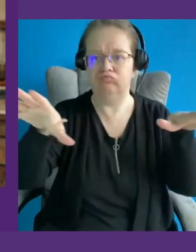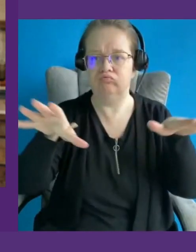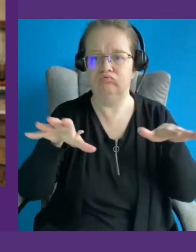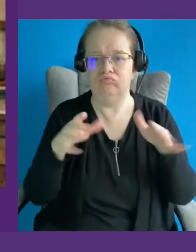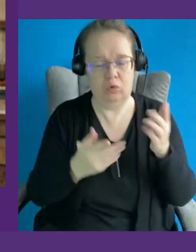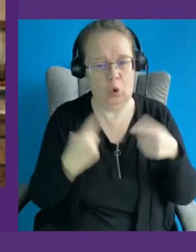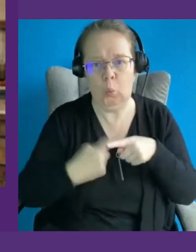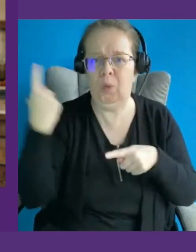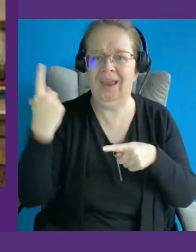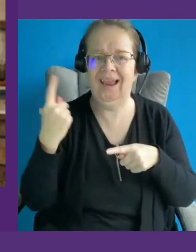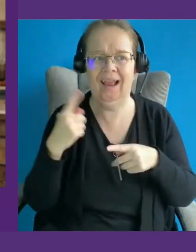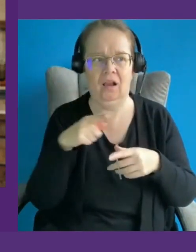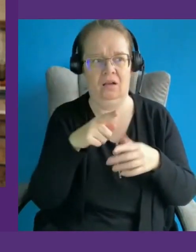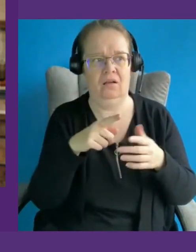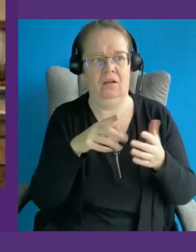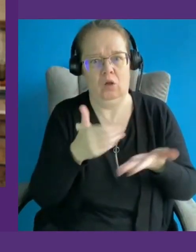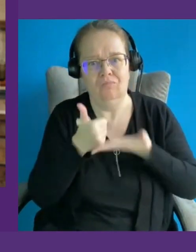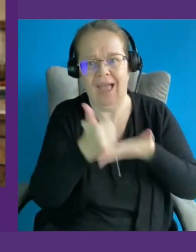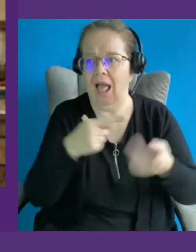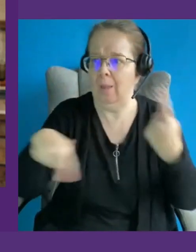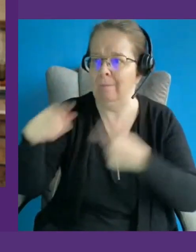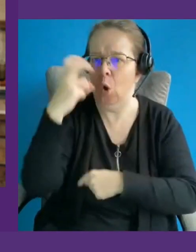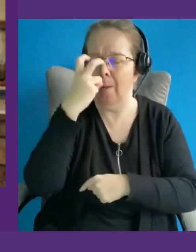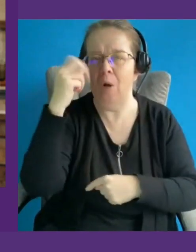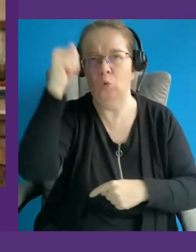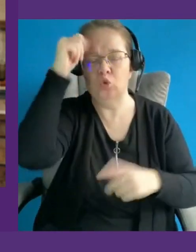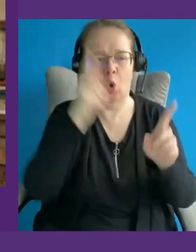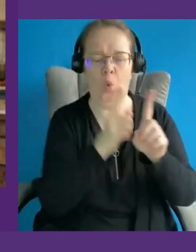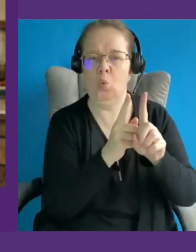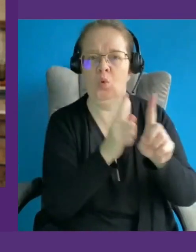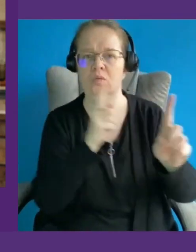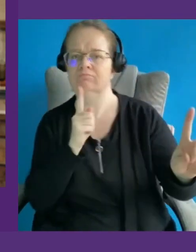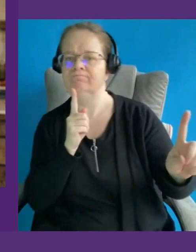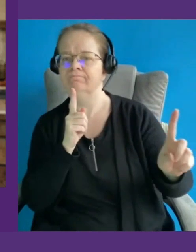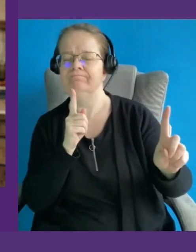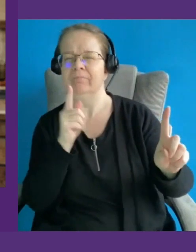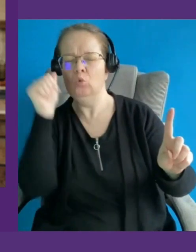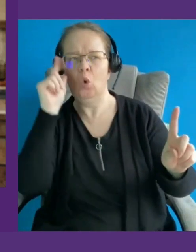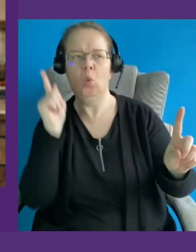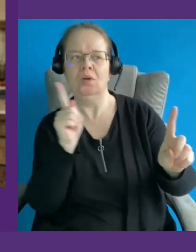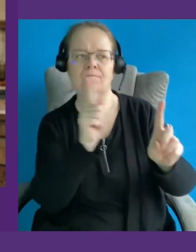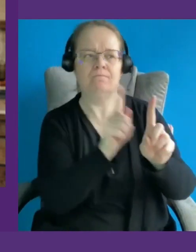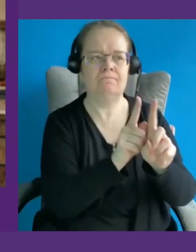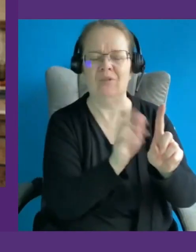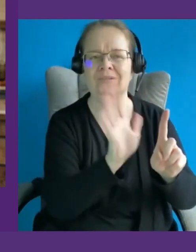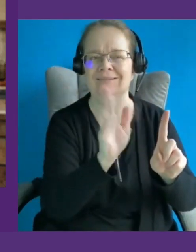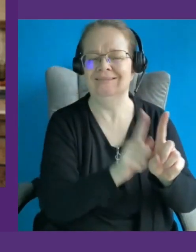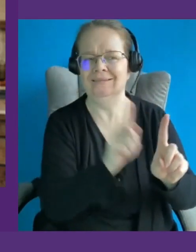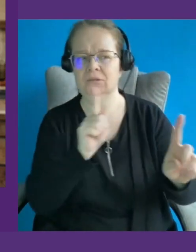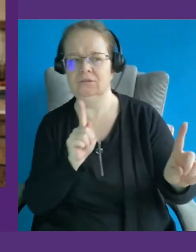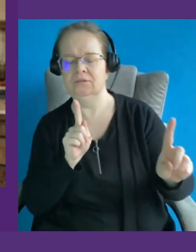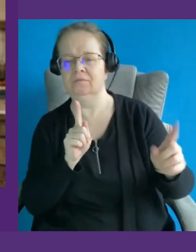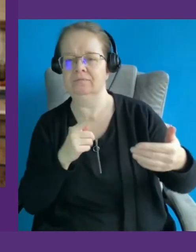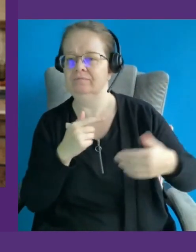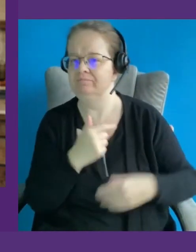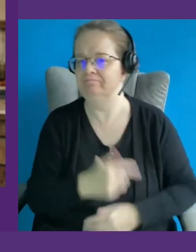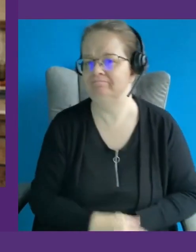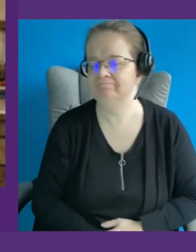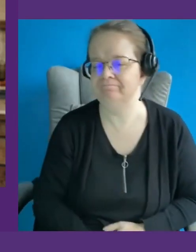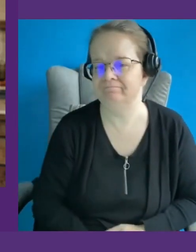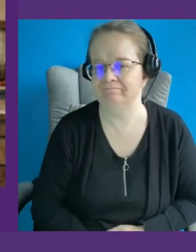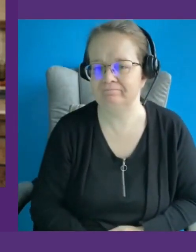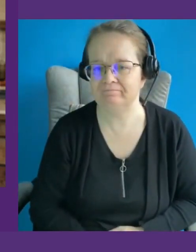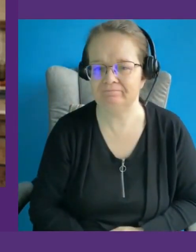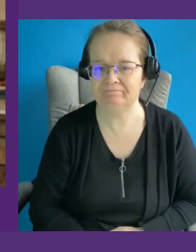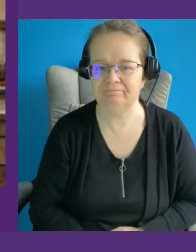be able to help members of the blind community be able to better social distance. Isn't it working? I believe it is. I think I have that all